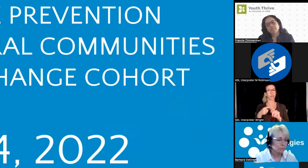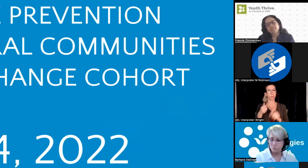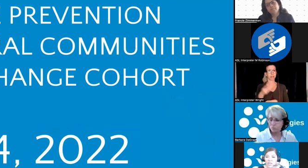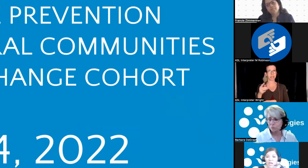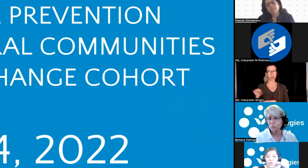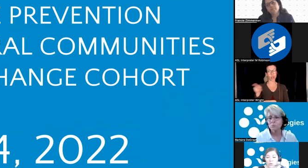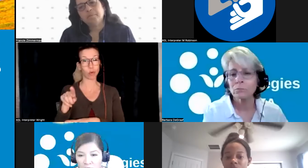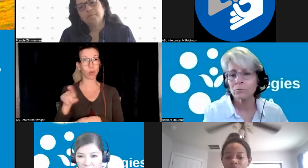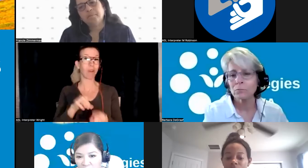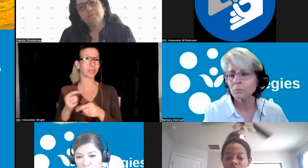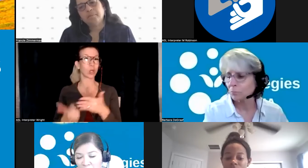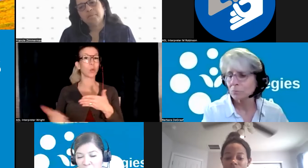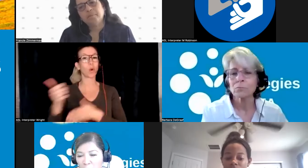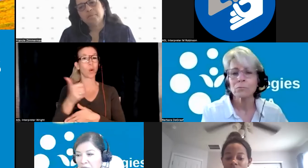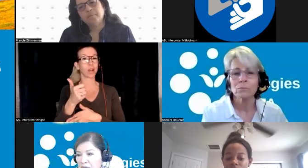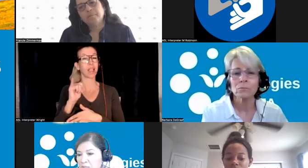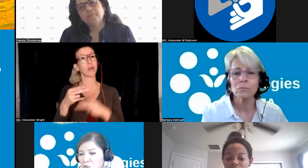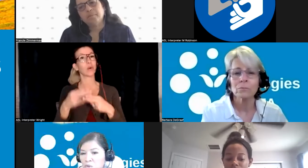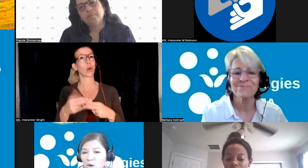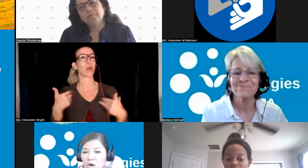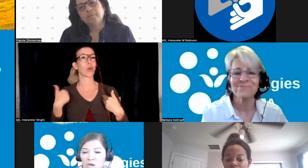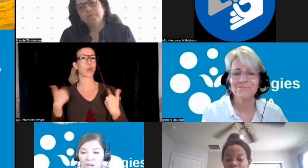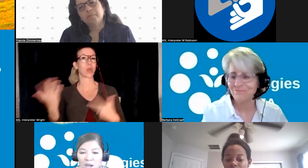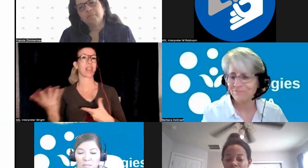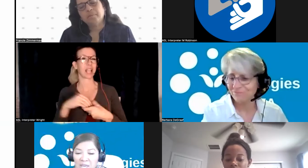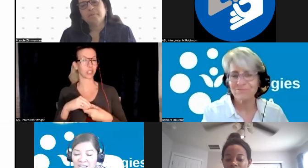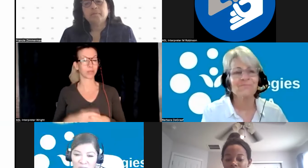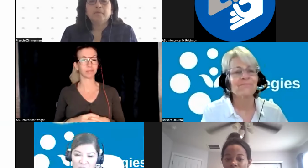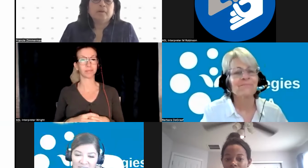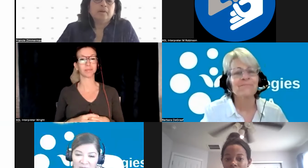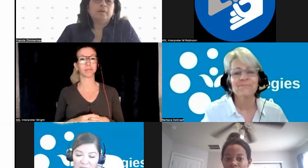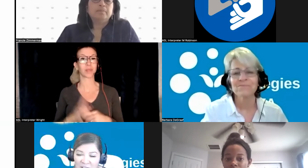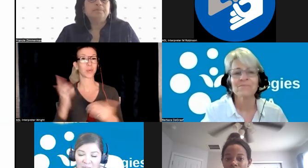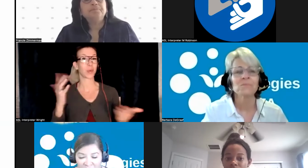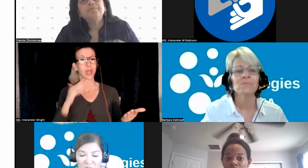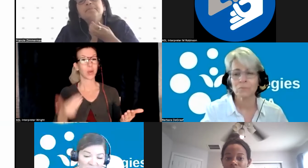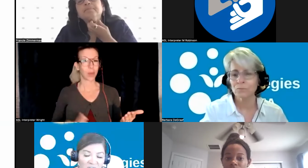and that is youth engagement. So welcome to our May